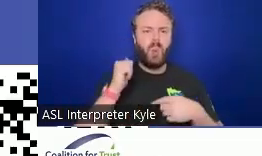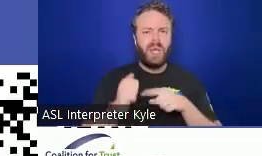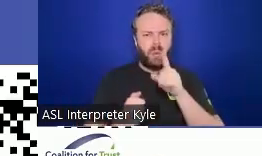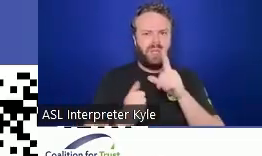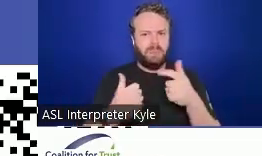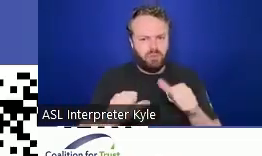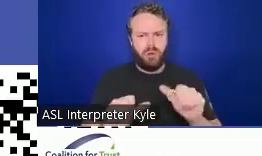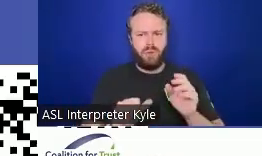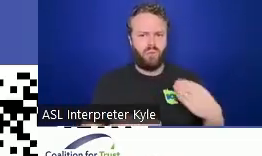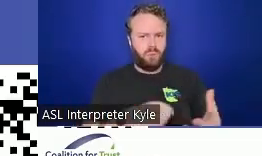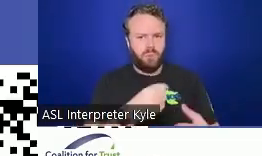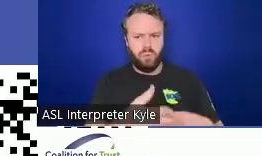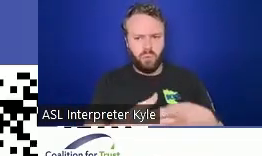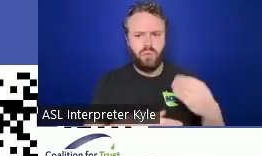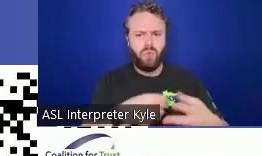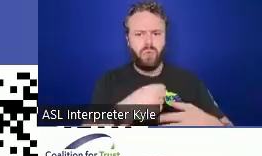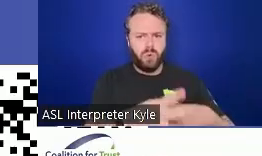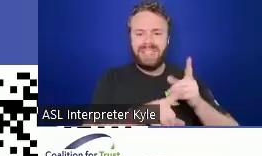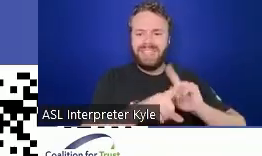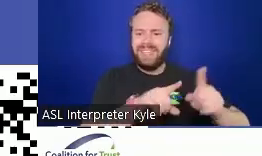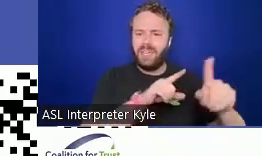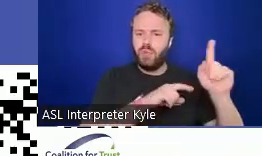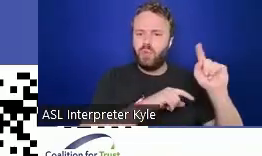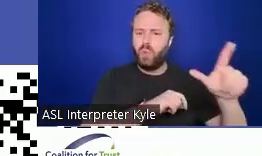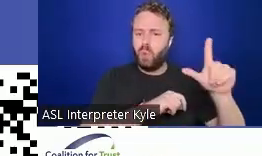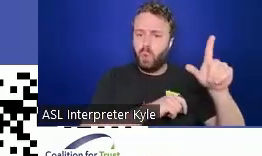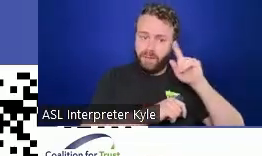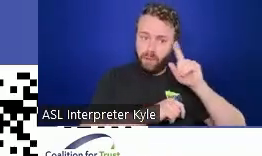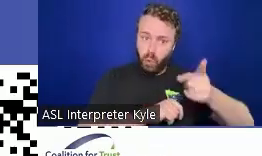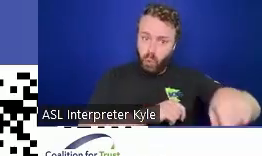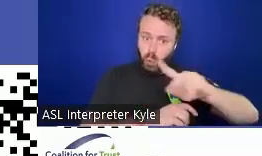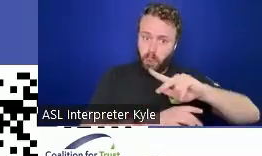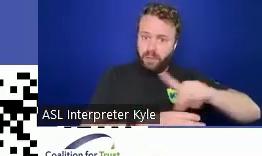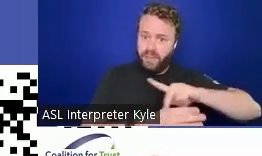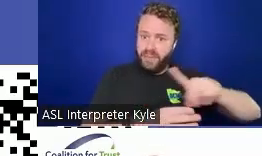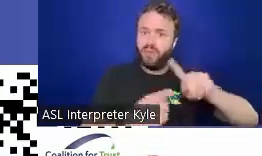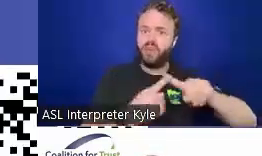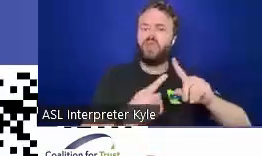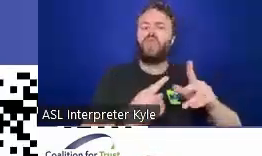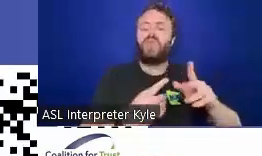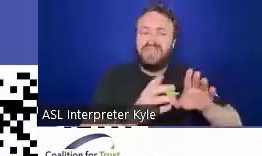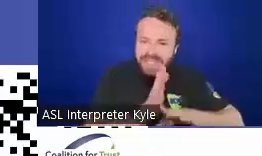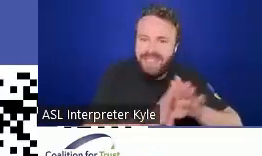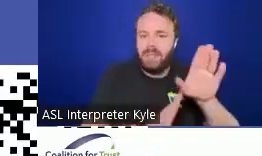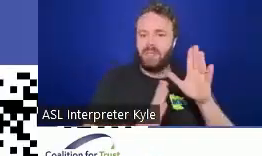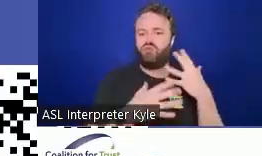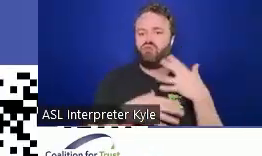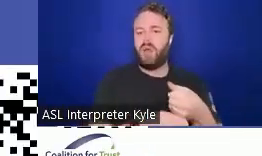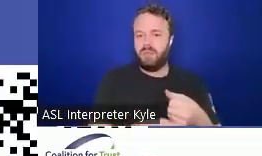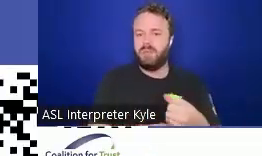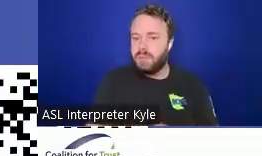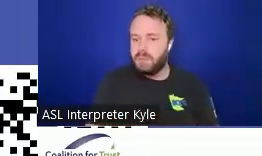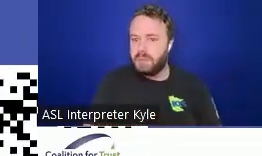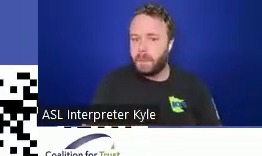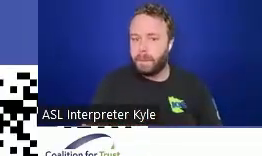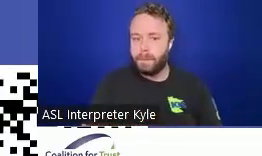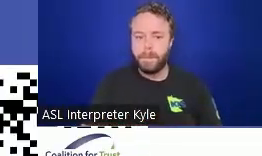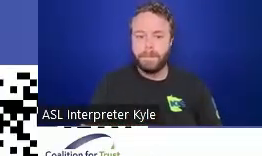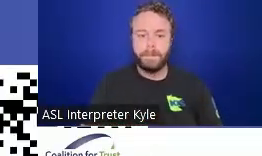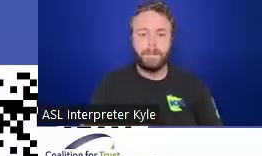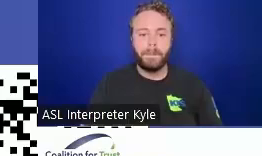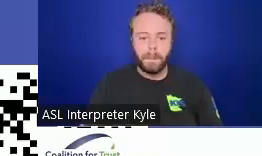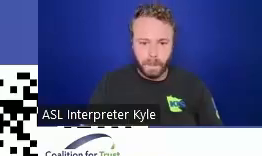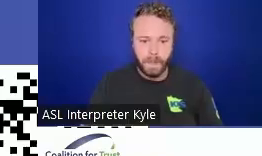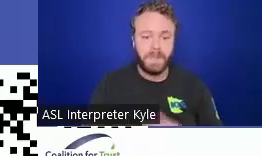to professionals like you out in the field to engage in trust and trustworthy ways. I'll now turn